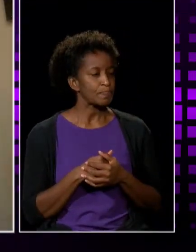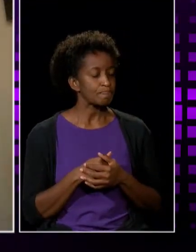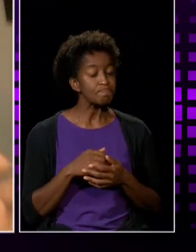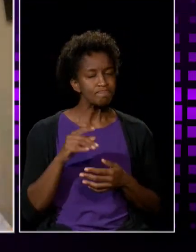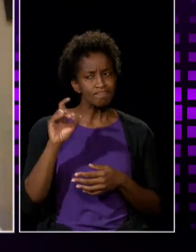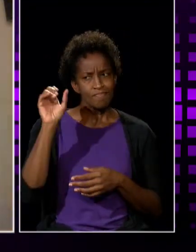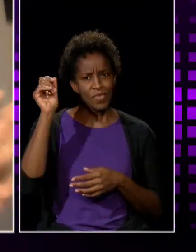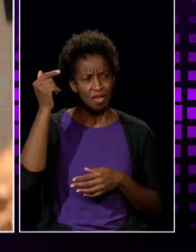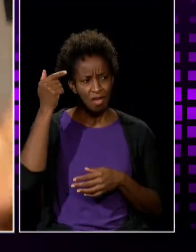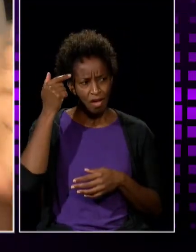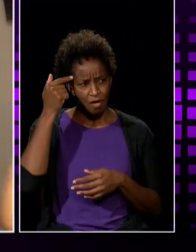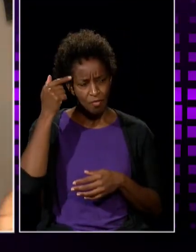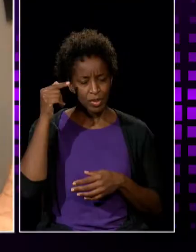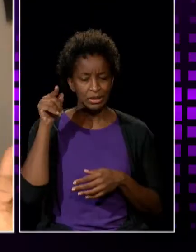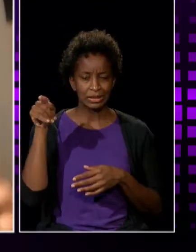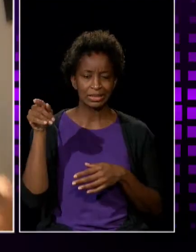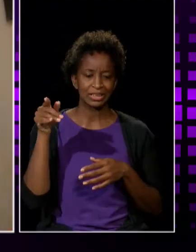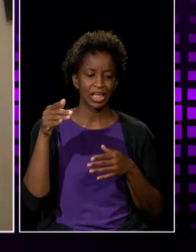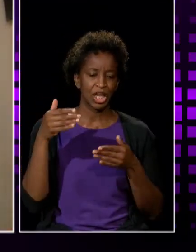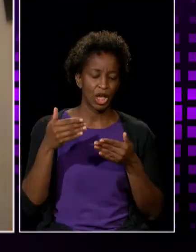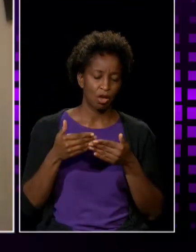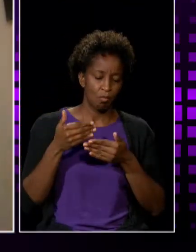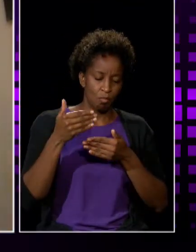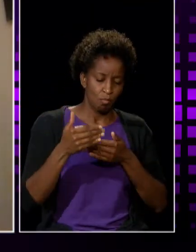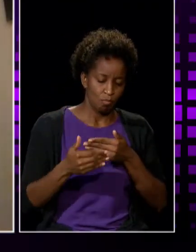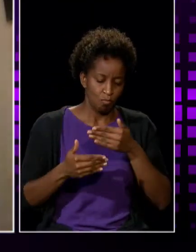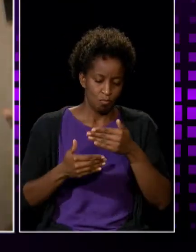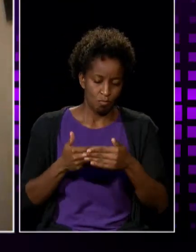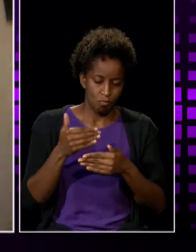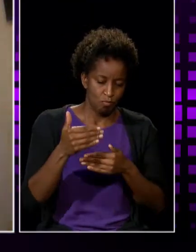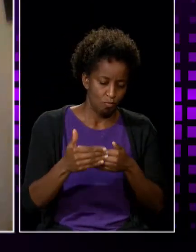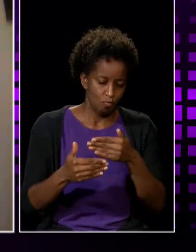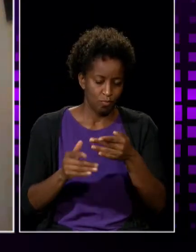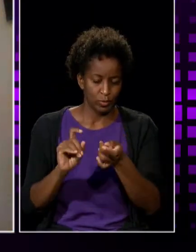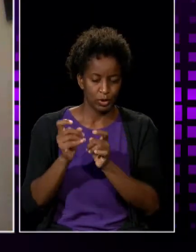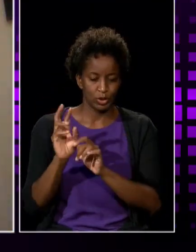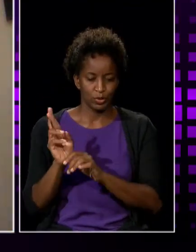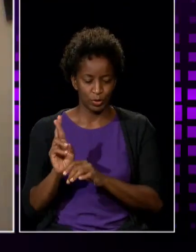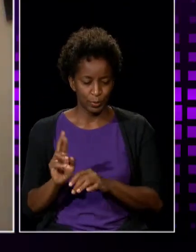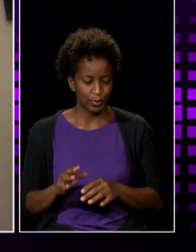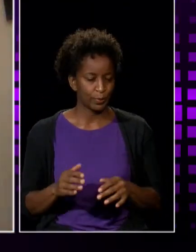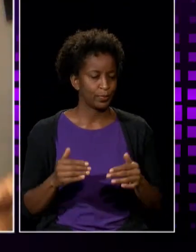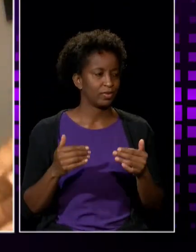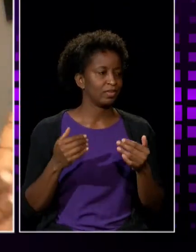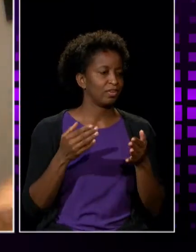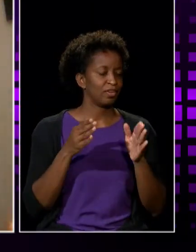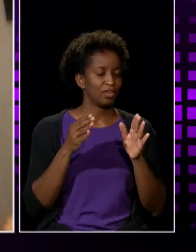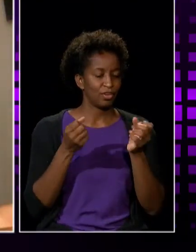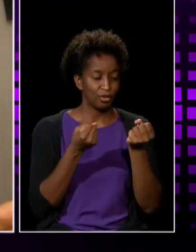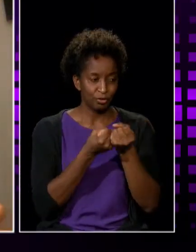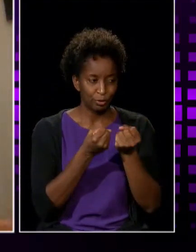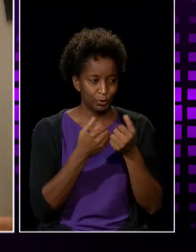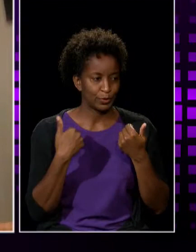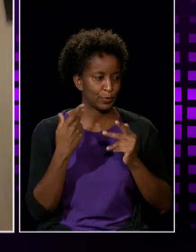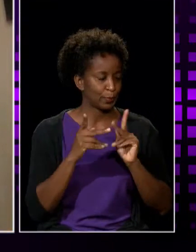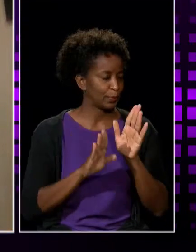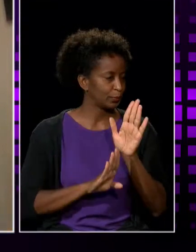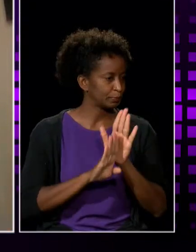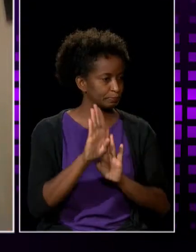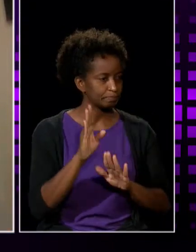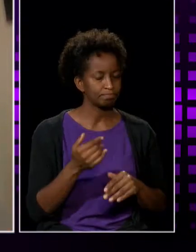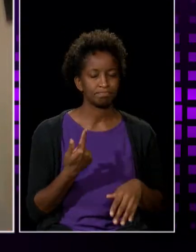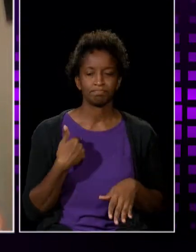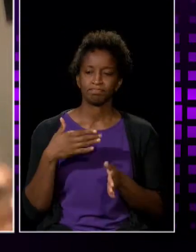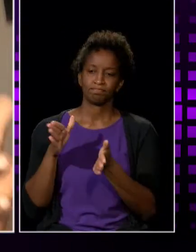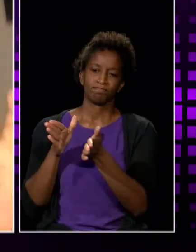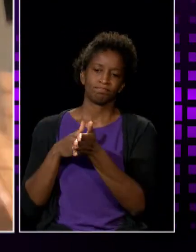government heading in terms of tying the Republic and youth development. I must salute quickly places like the National Transformation